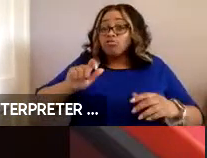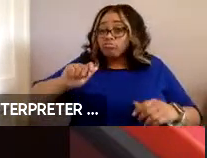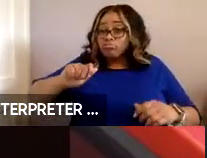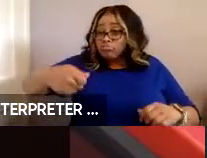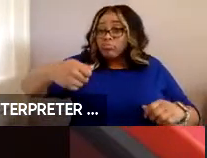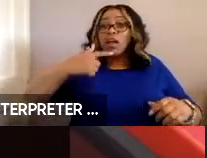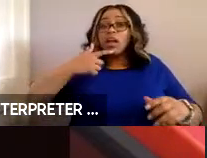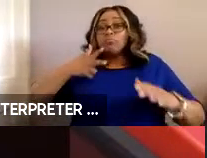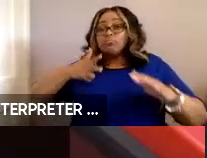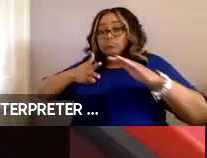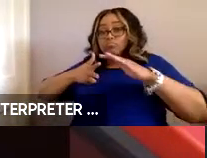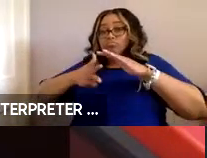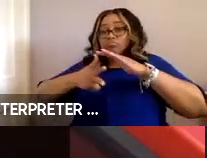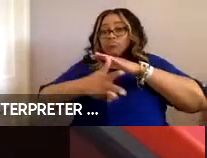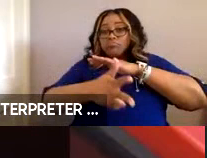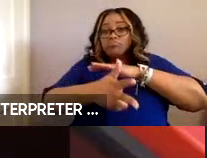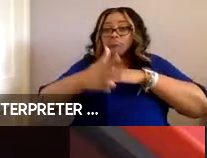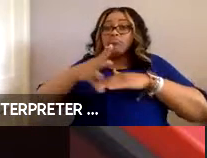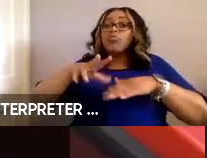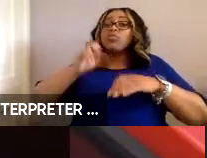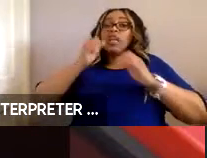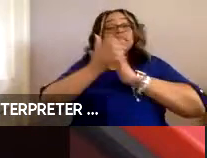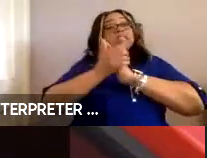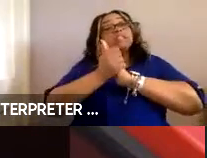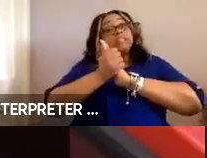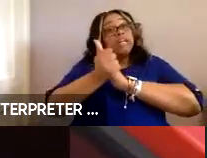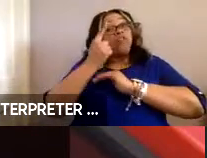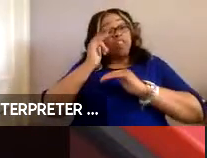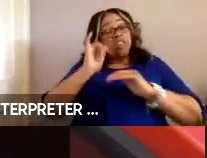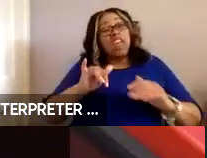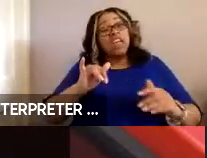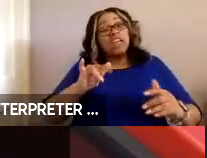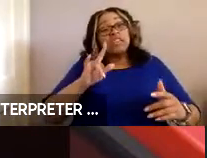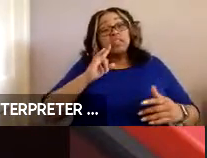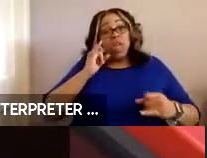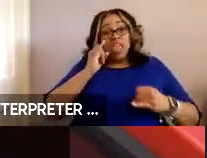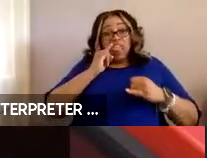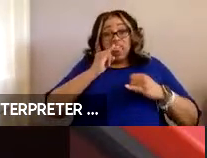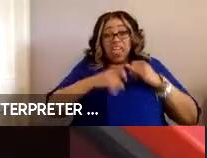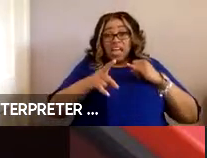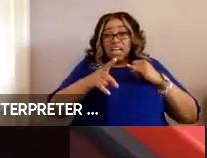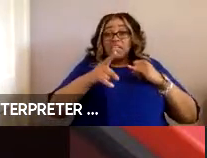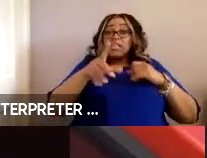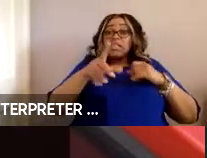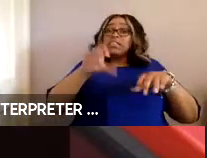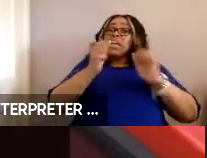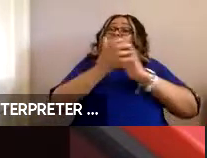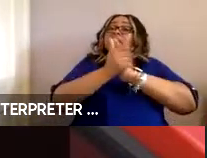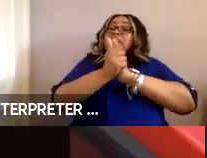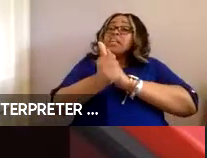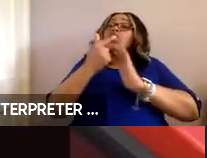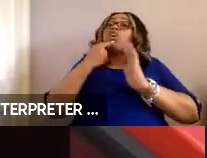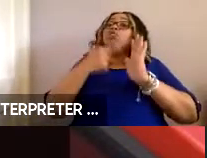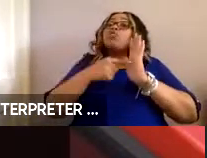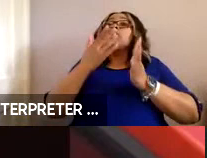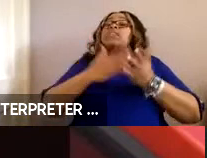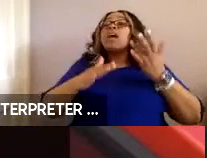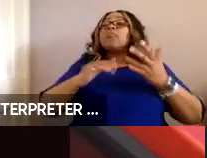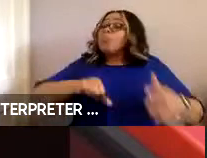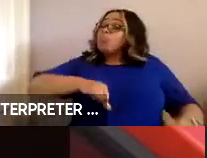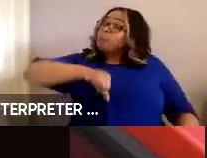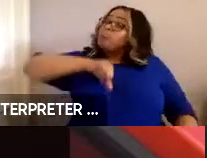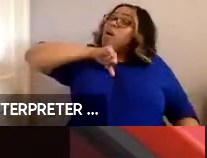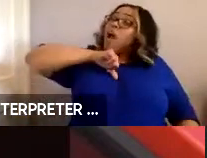pull it out the garage, so it takes a skill to do that. And so this last part, it takes a skill to do that, shows that there is some pride in not